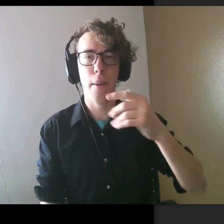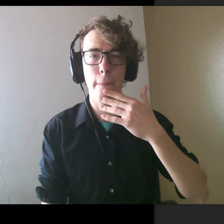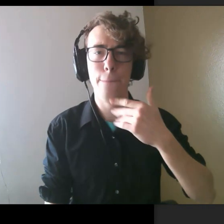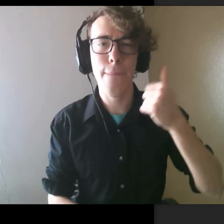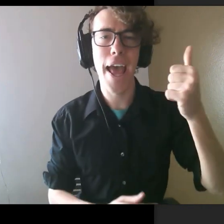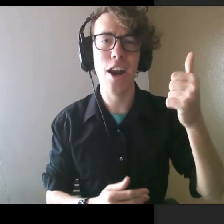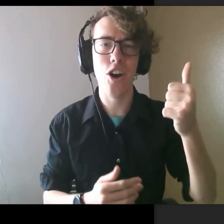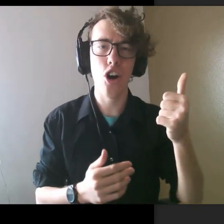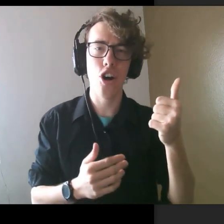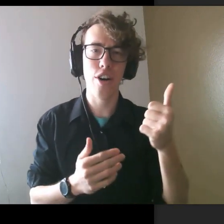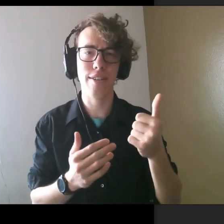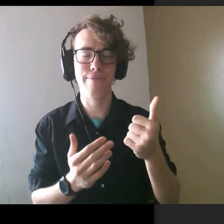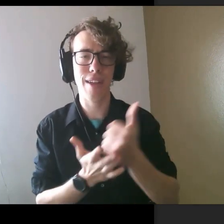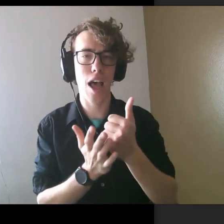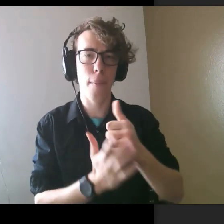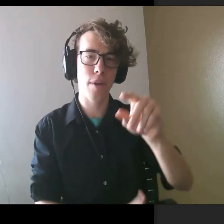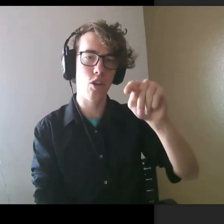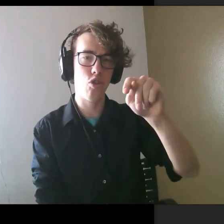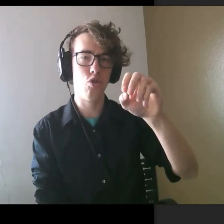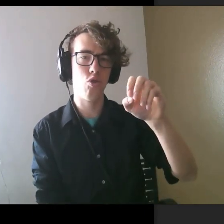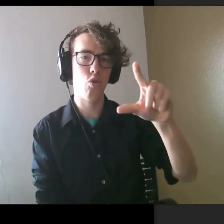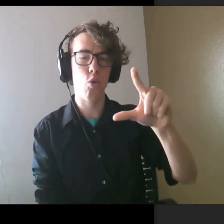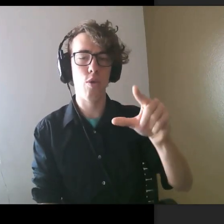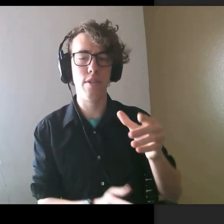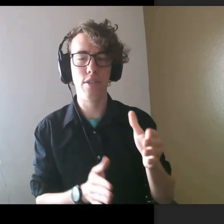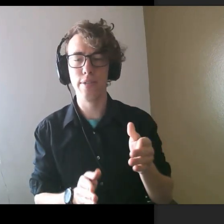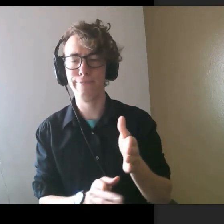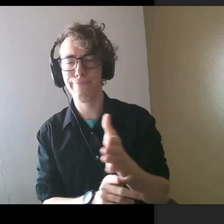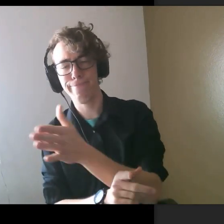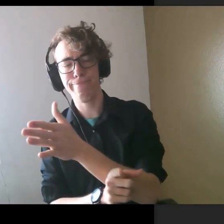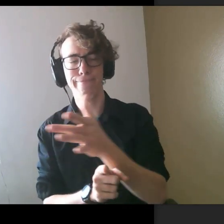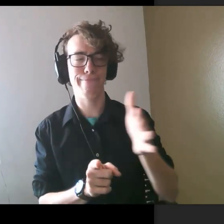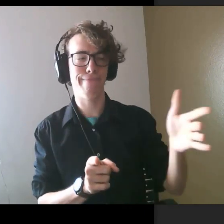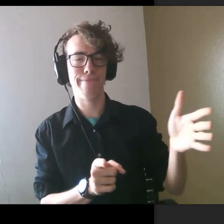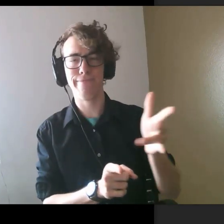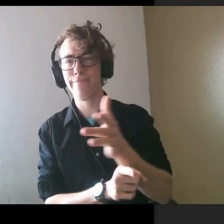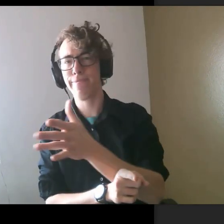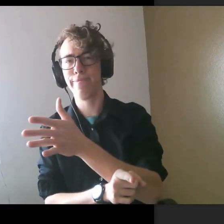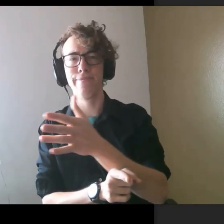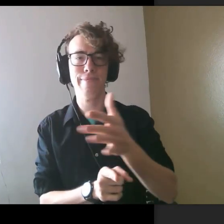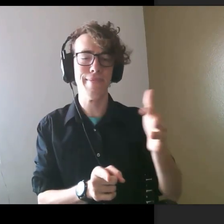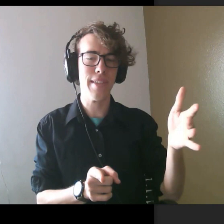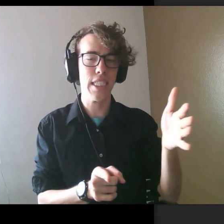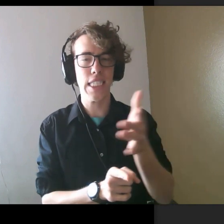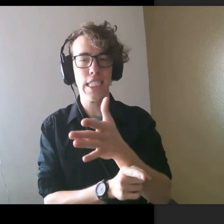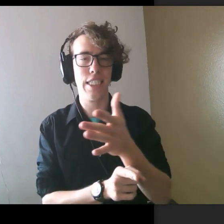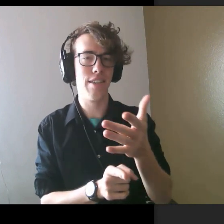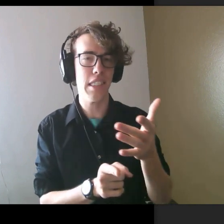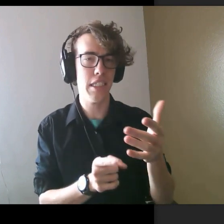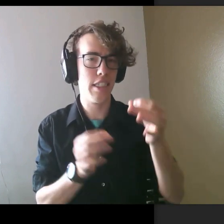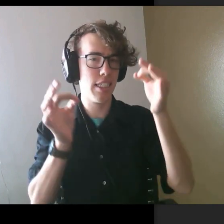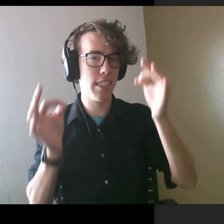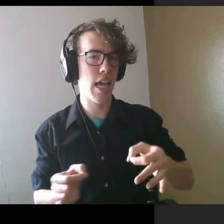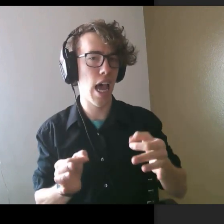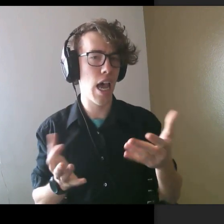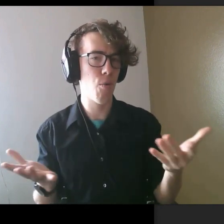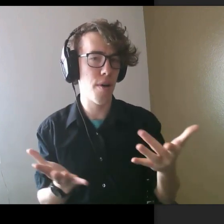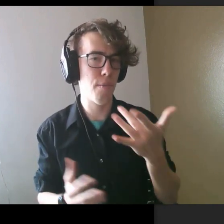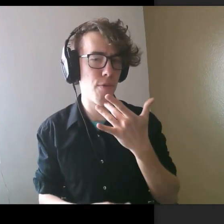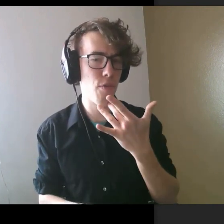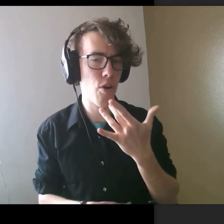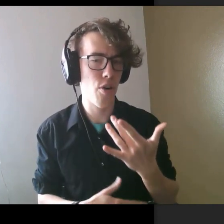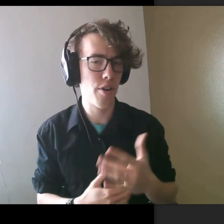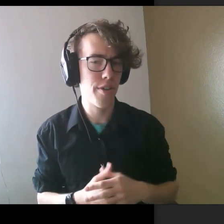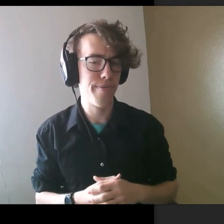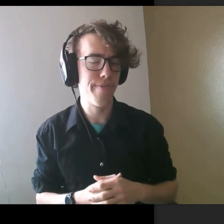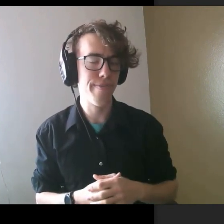and white at the same time and make sure you're not losing any detail in either of those. Again, I'm just scrolling until I kind of like how it looks. Nothing looks too